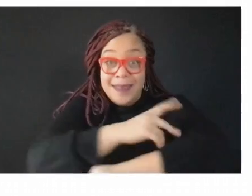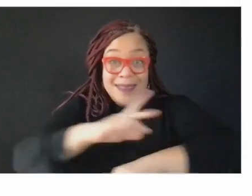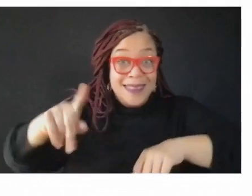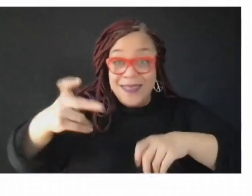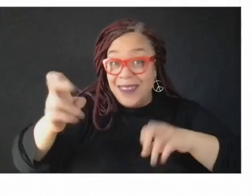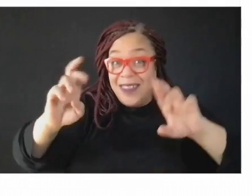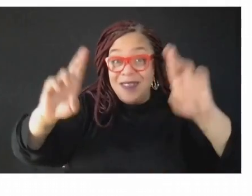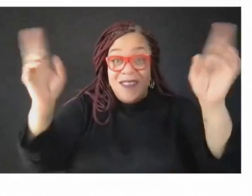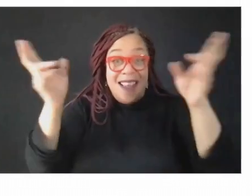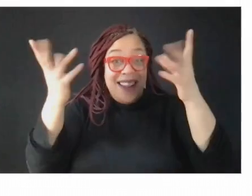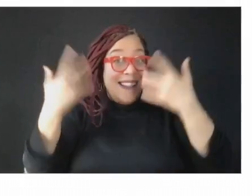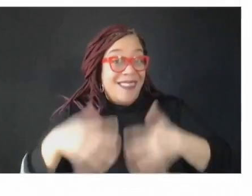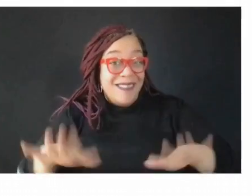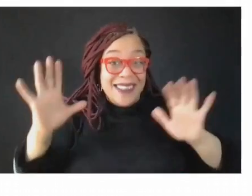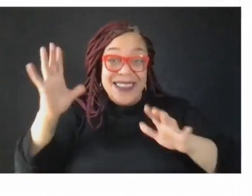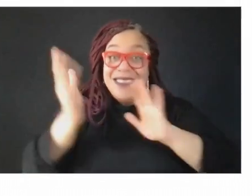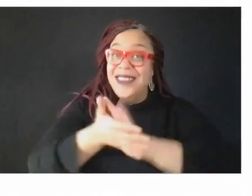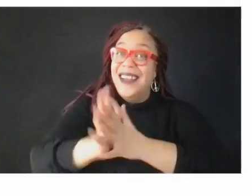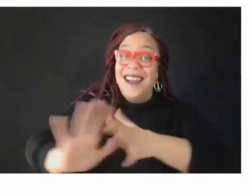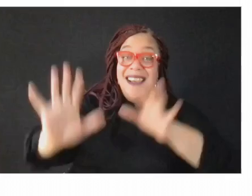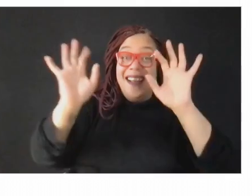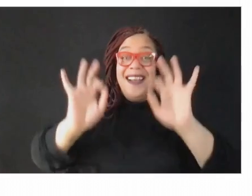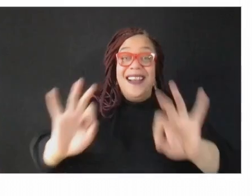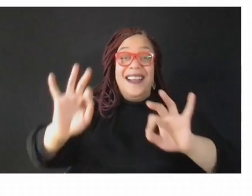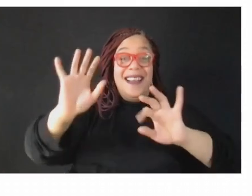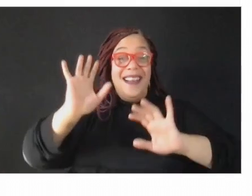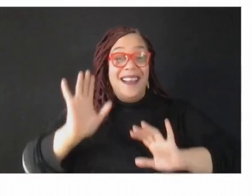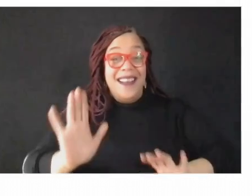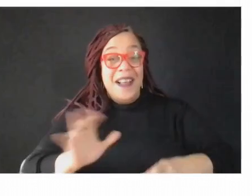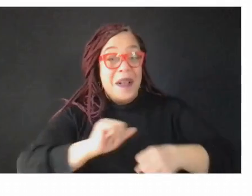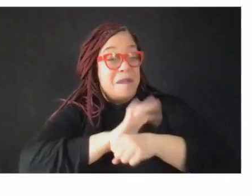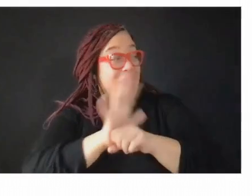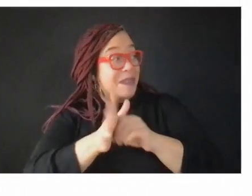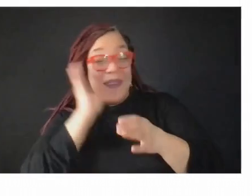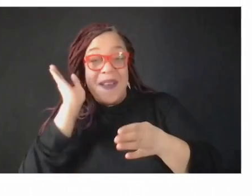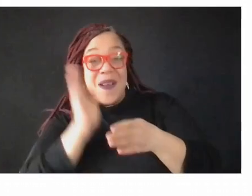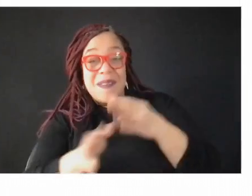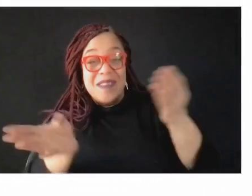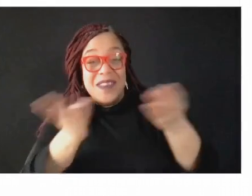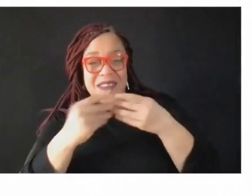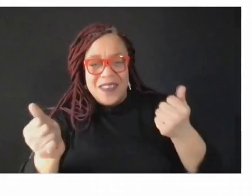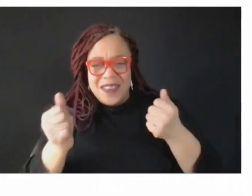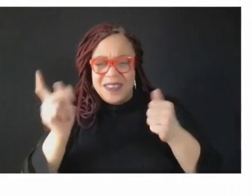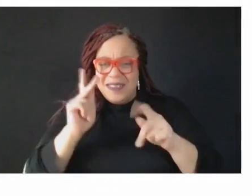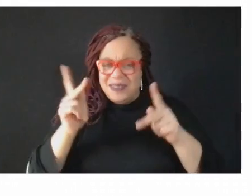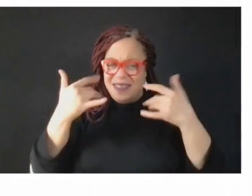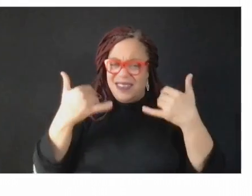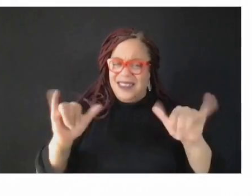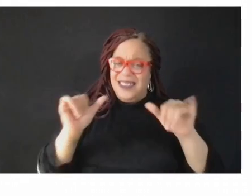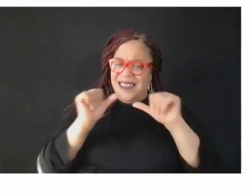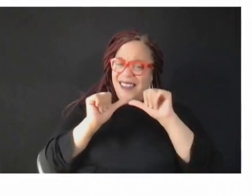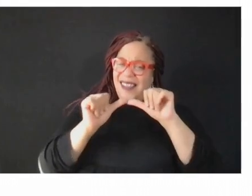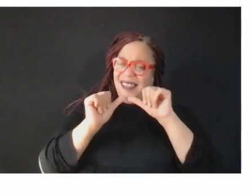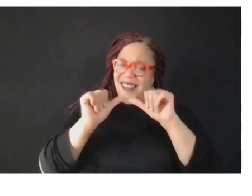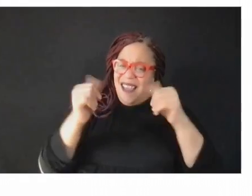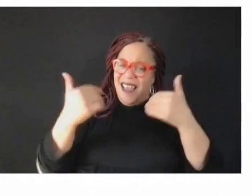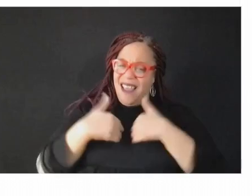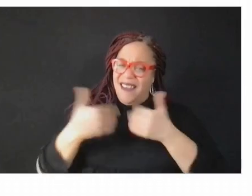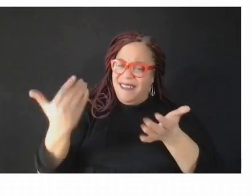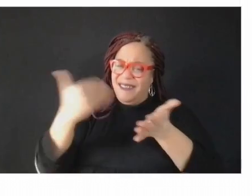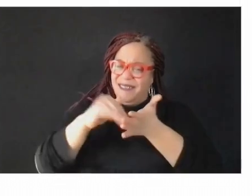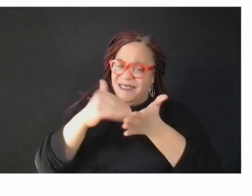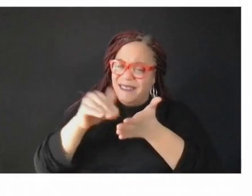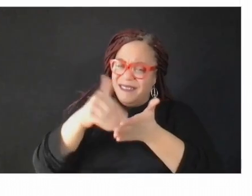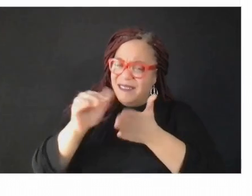say the pandemic's over, but they're still living with the emergency of the ongoing disparities. And we've heard